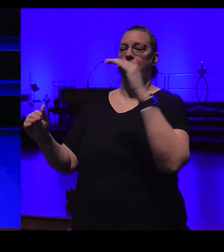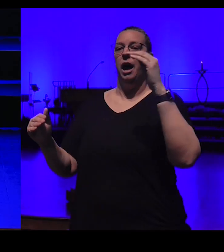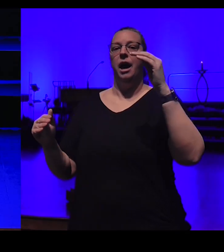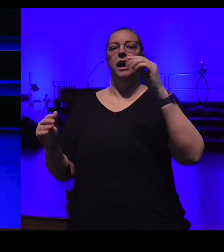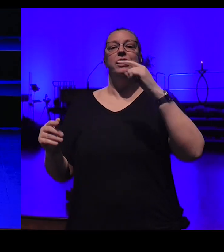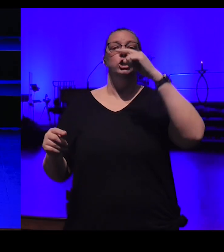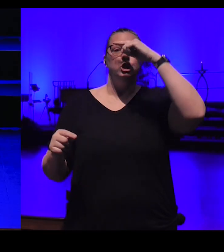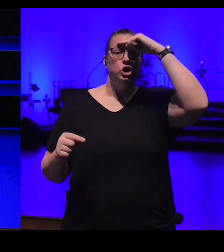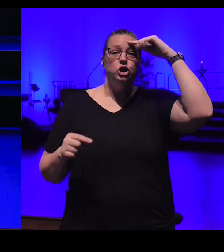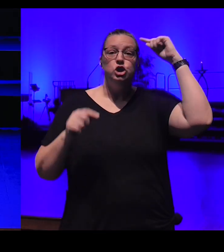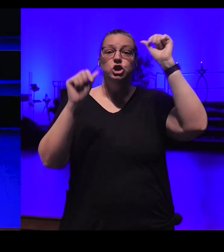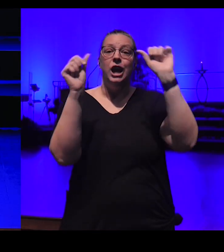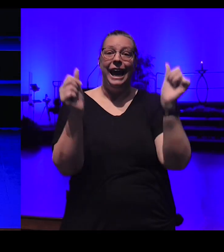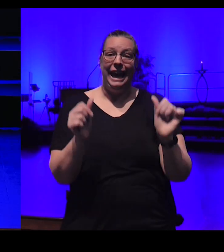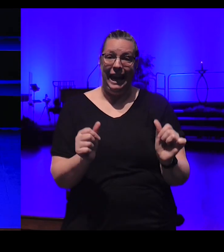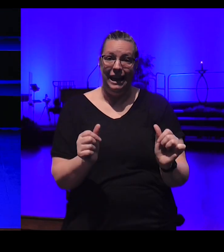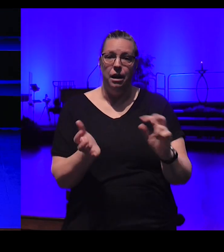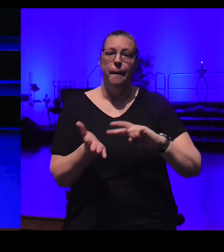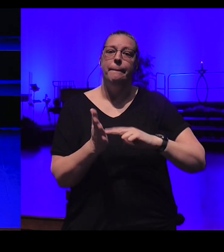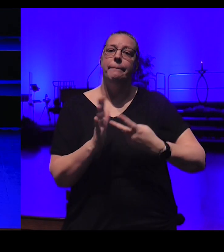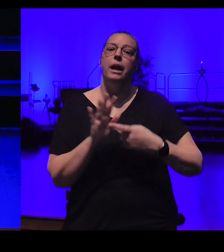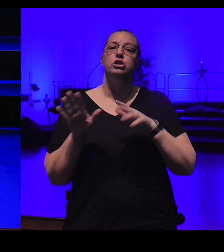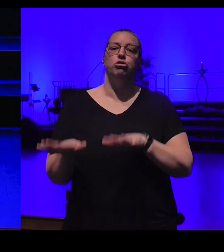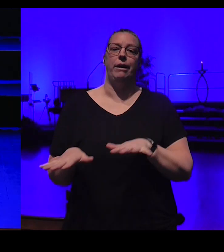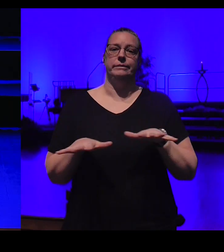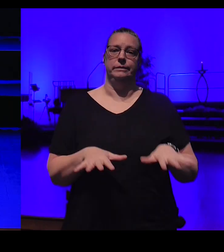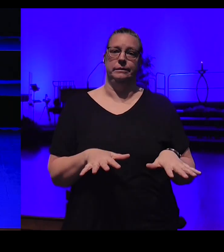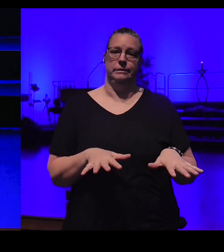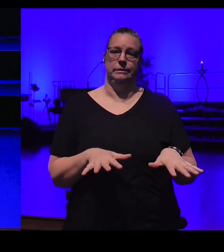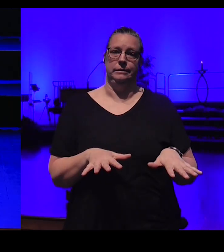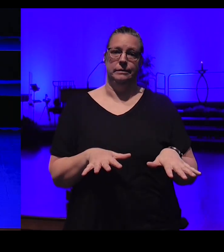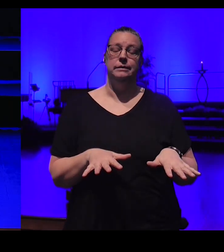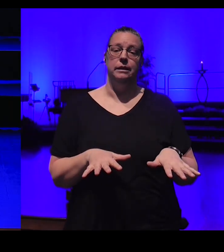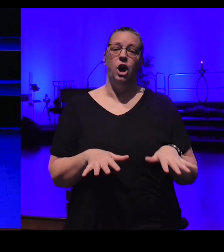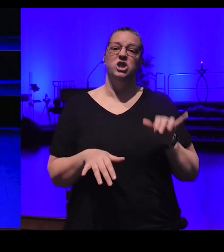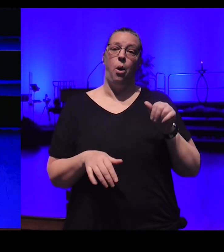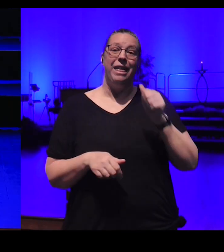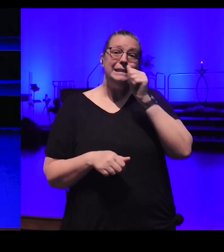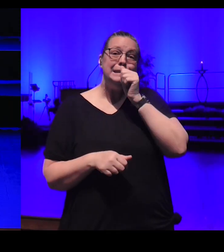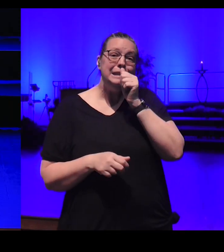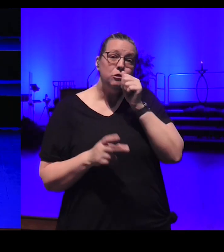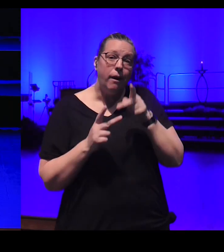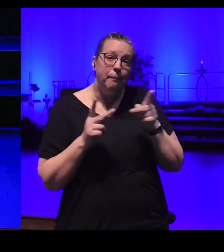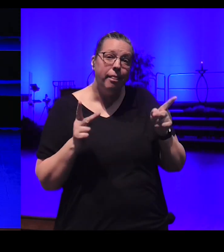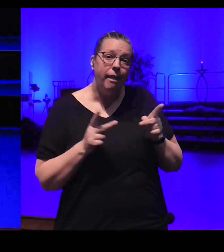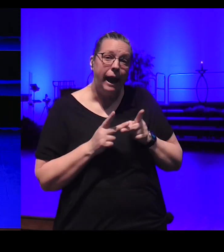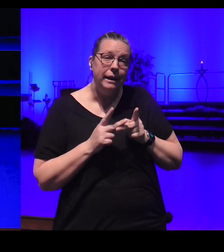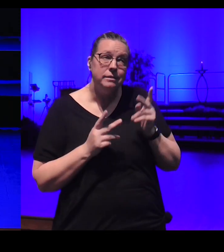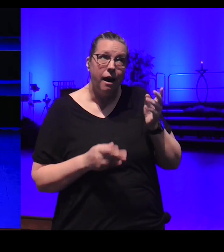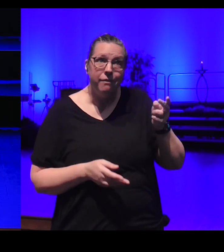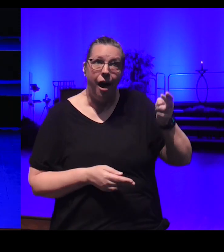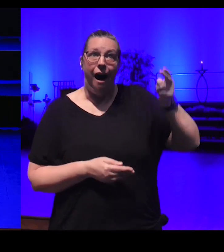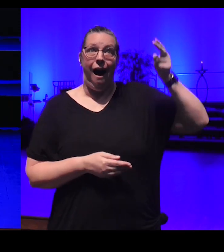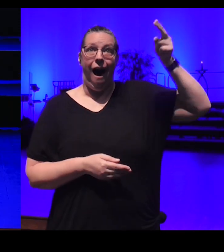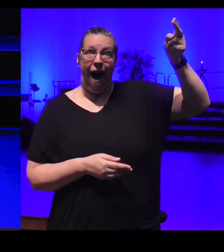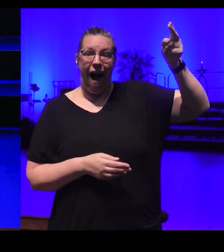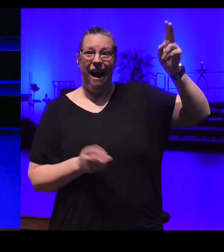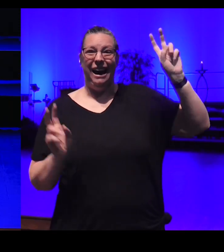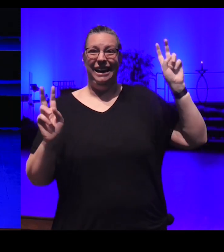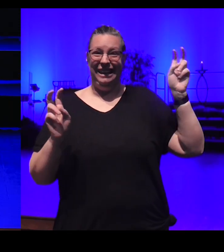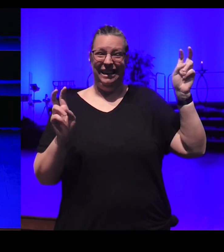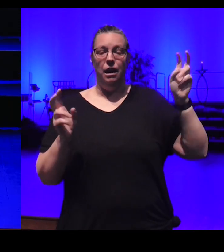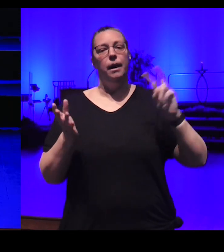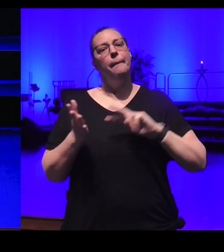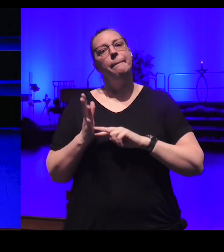to rest, to rest. So the secret place of the Most High is to rest in